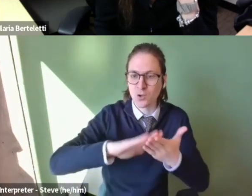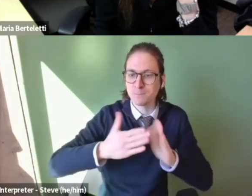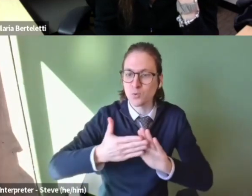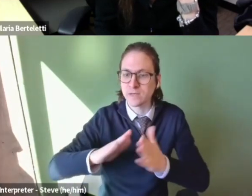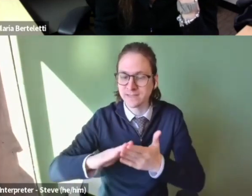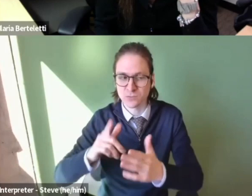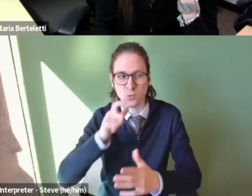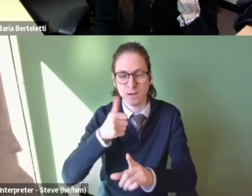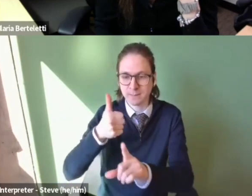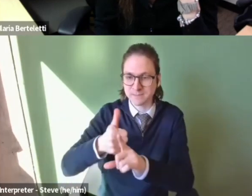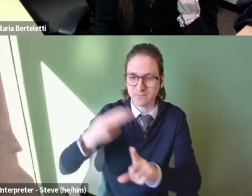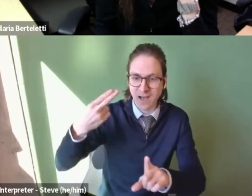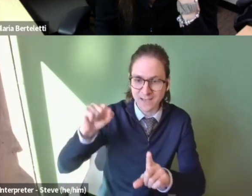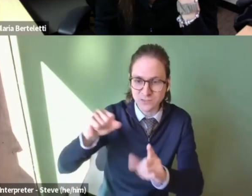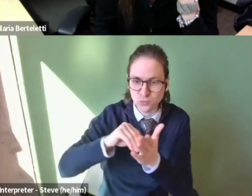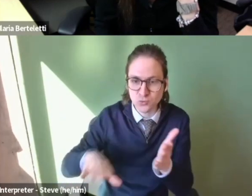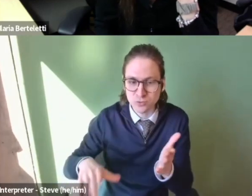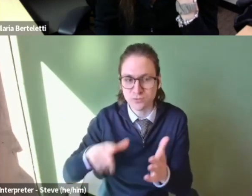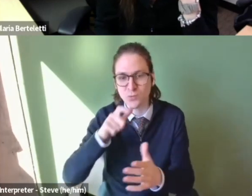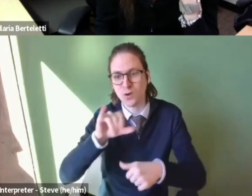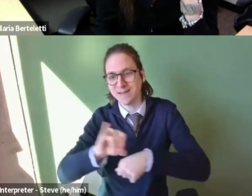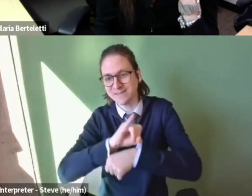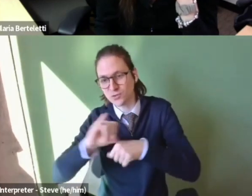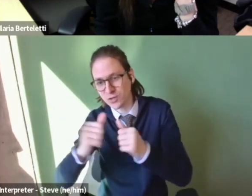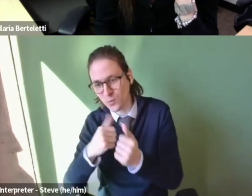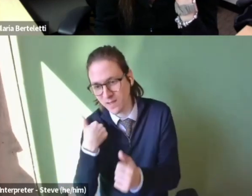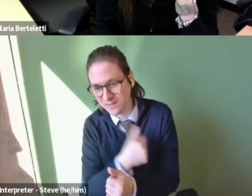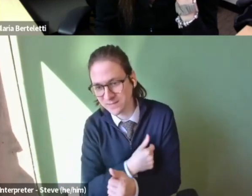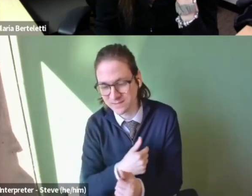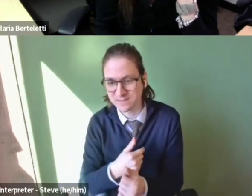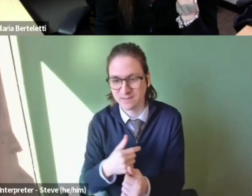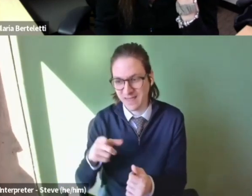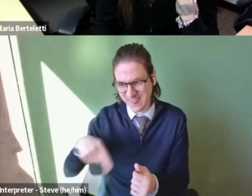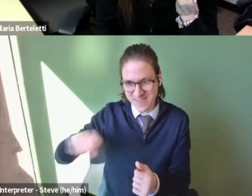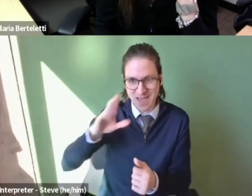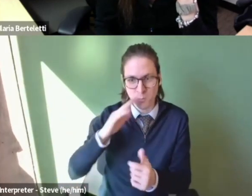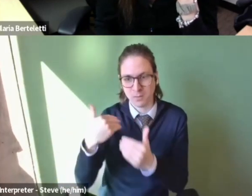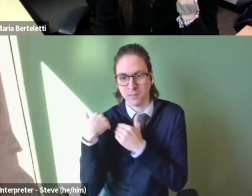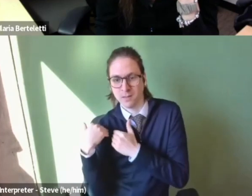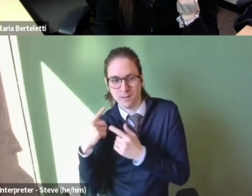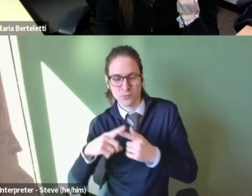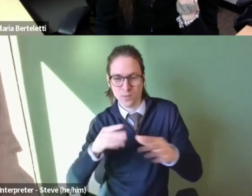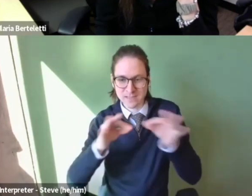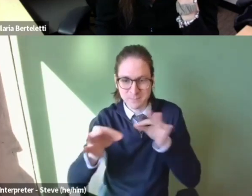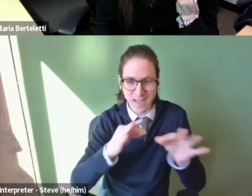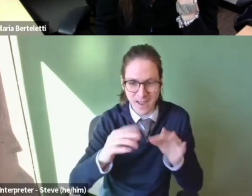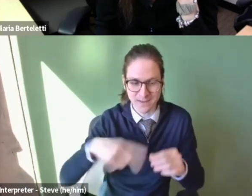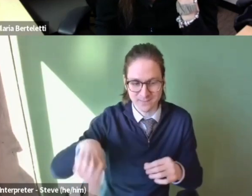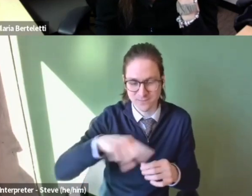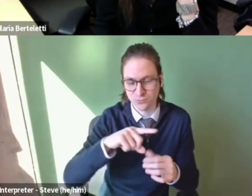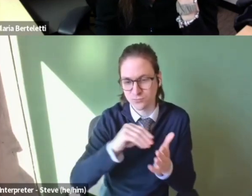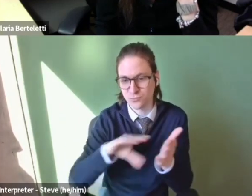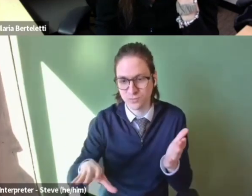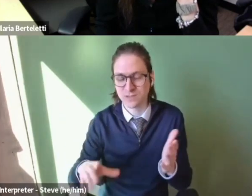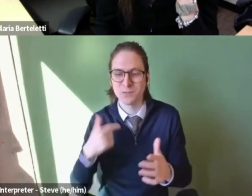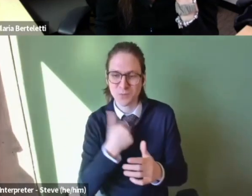who are doing internships with us and who are helping with, like explaining things. So we really systematically try to